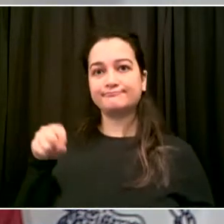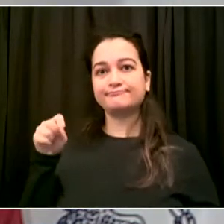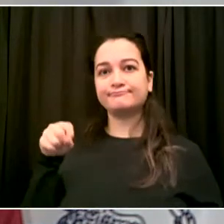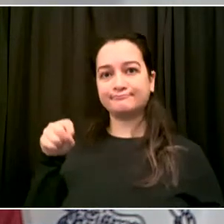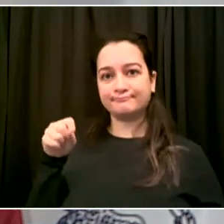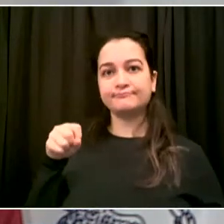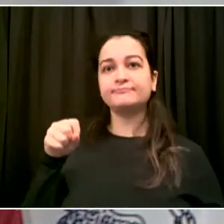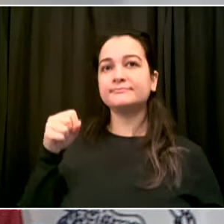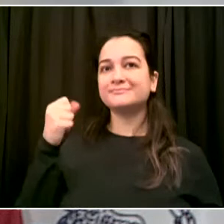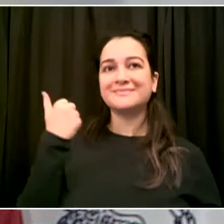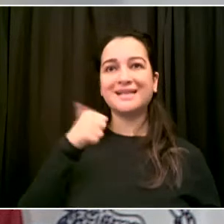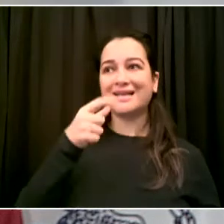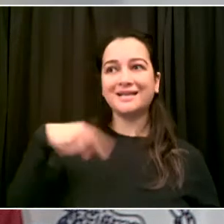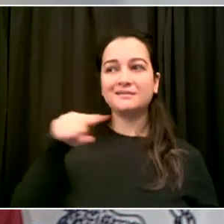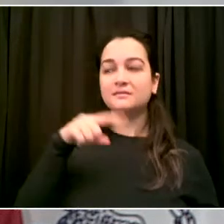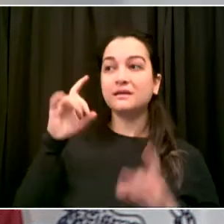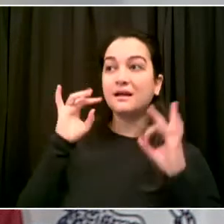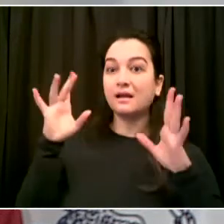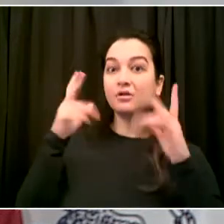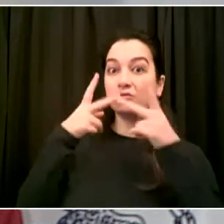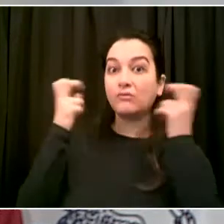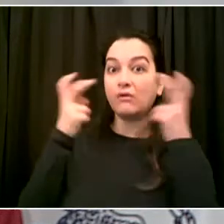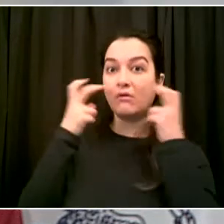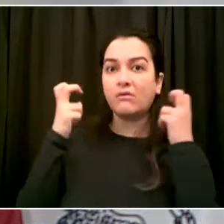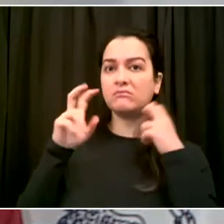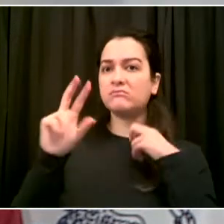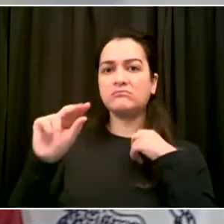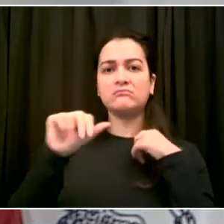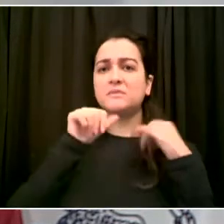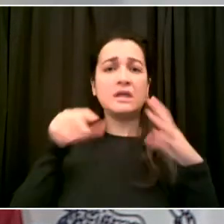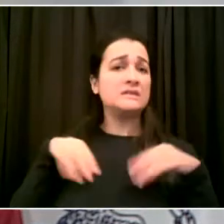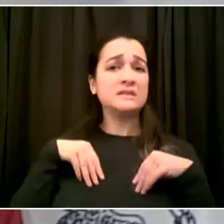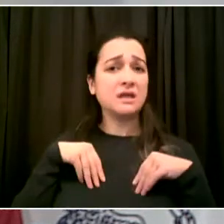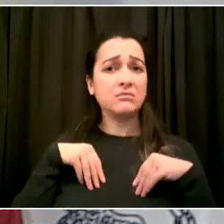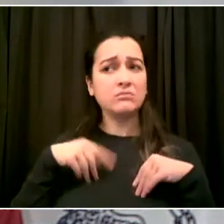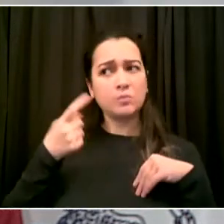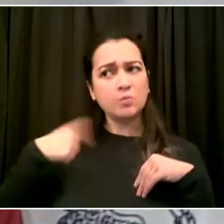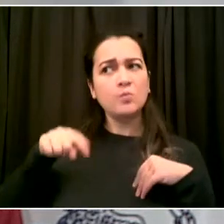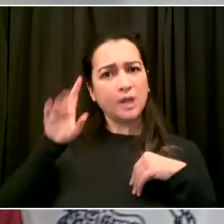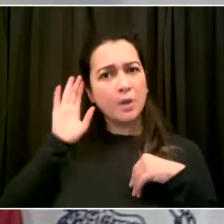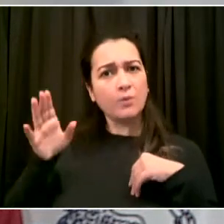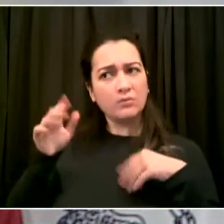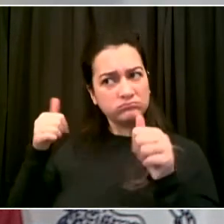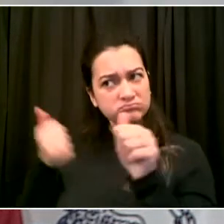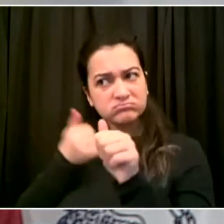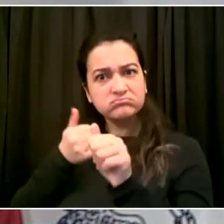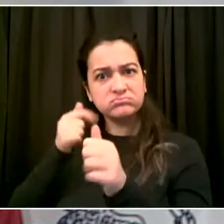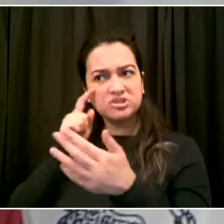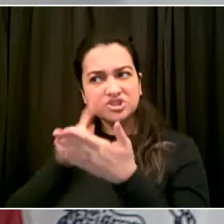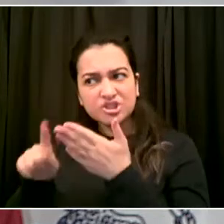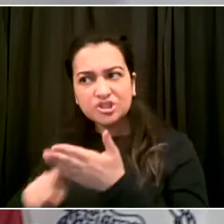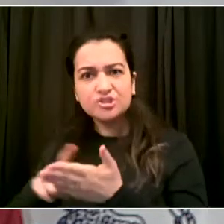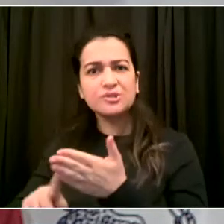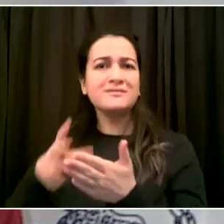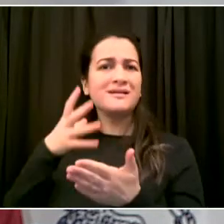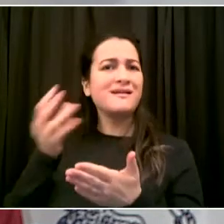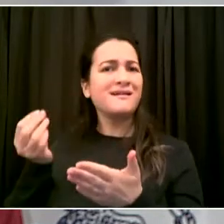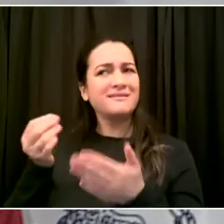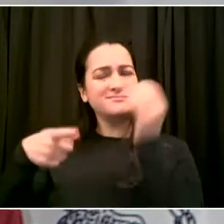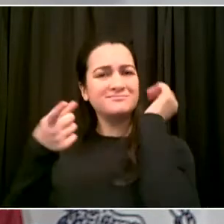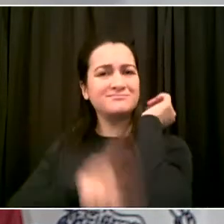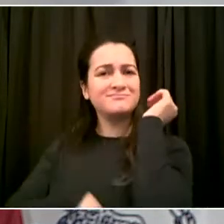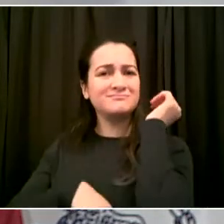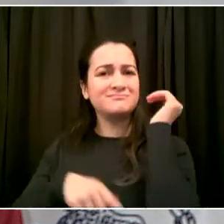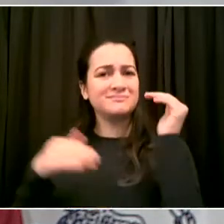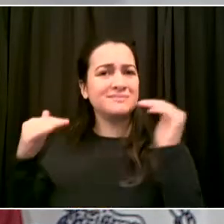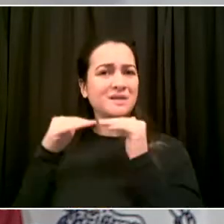point, Marcia, we need our court system back. I know it's been really tough. I want to give a lot of credit to the folks in the court system. They've been working hard. But